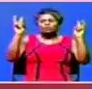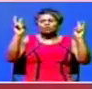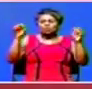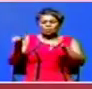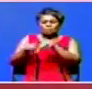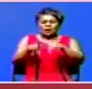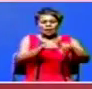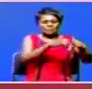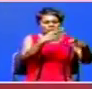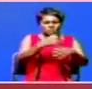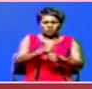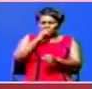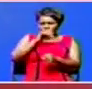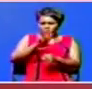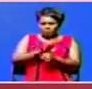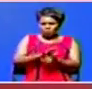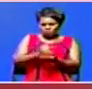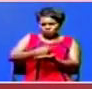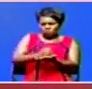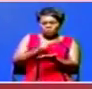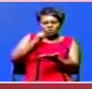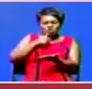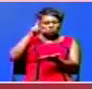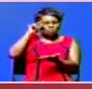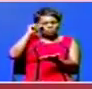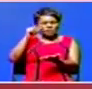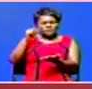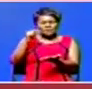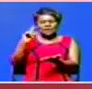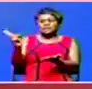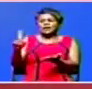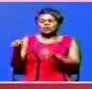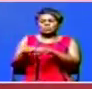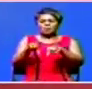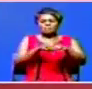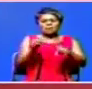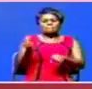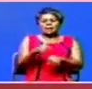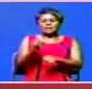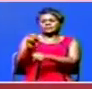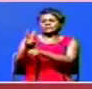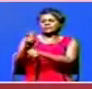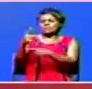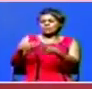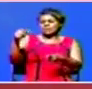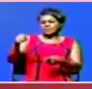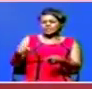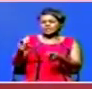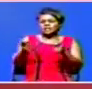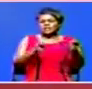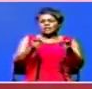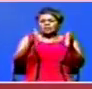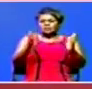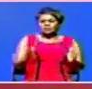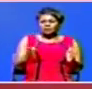Pipeline company has committed to commissioning the new Mombasa-Nairobi pipeline in December this year. KPC Managing Director Joe Sang, during